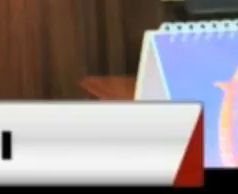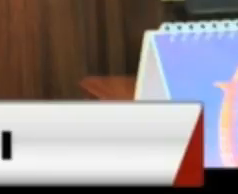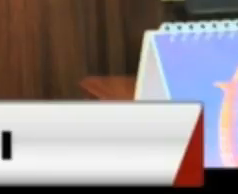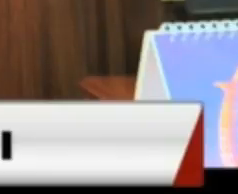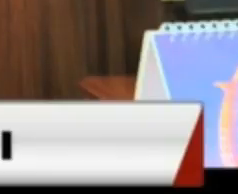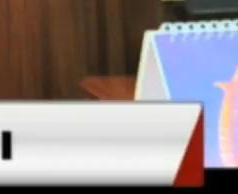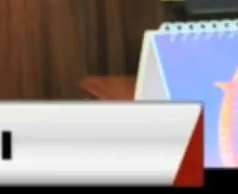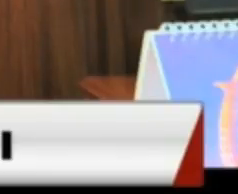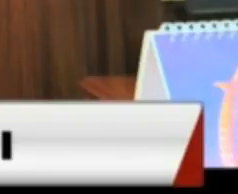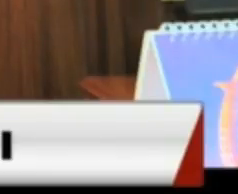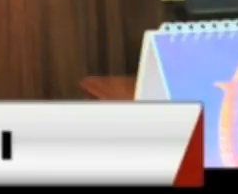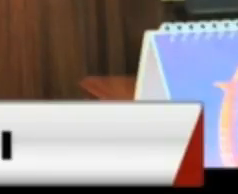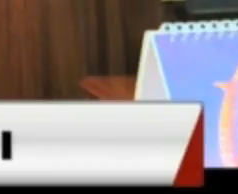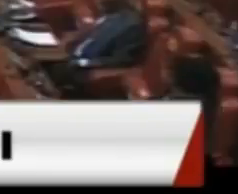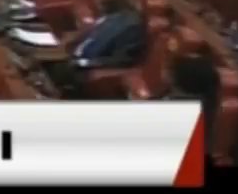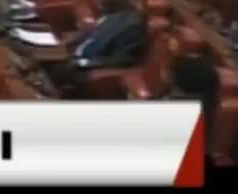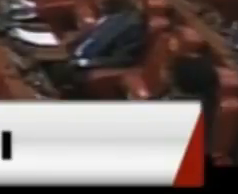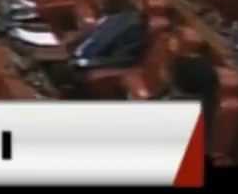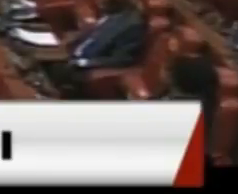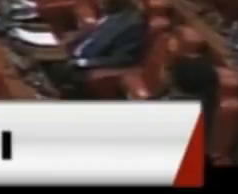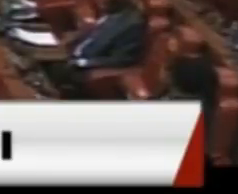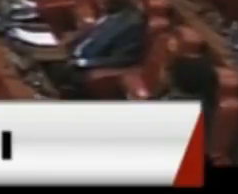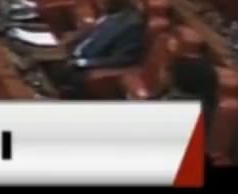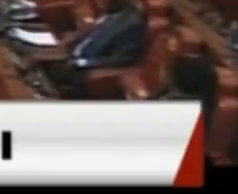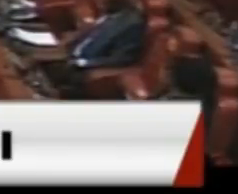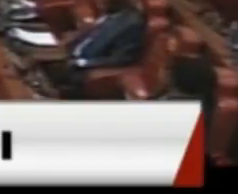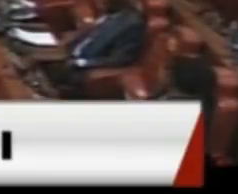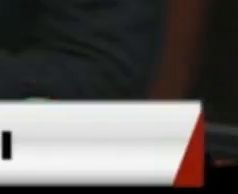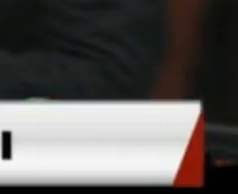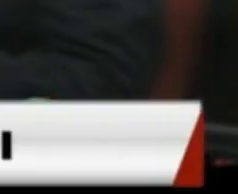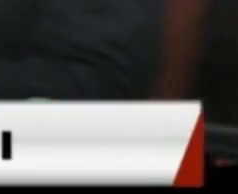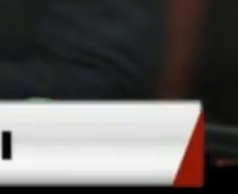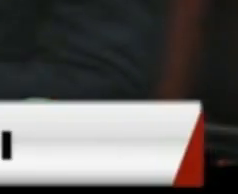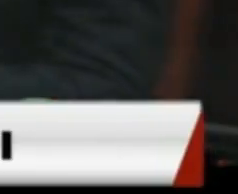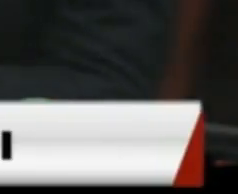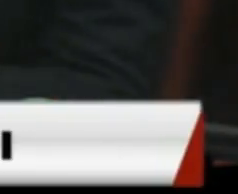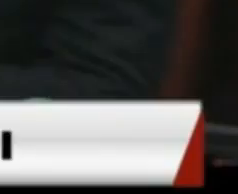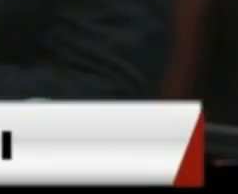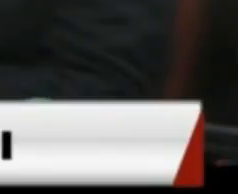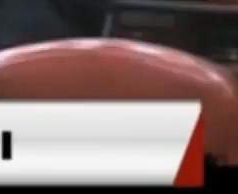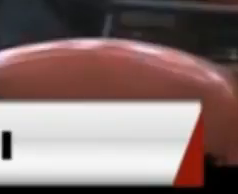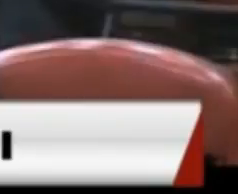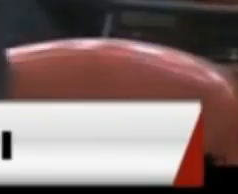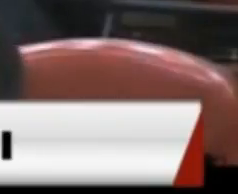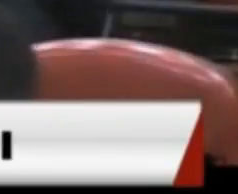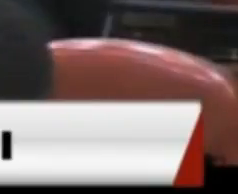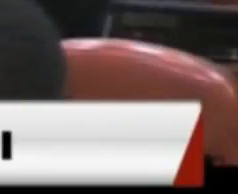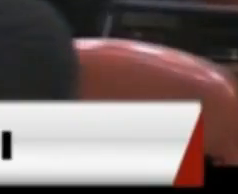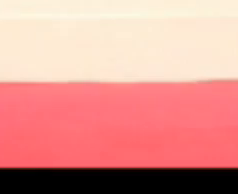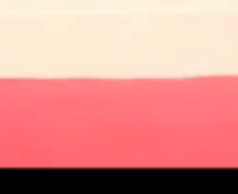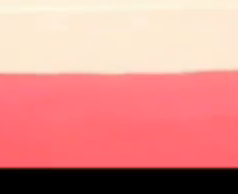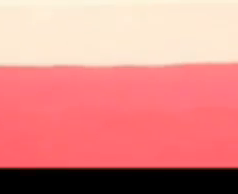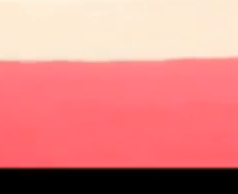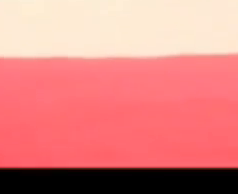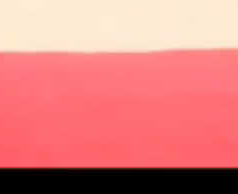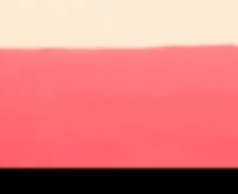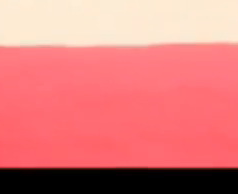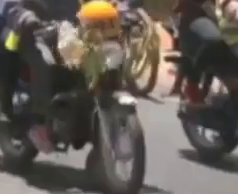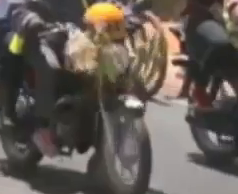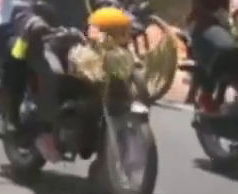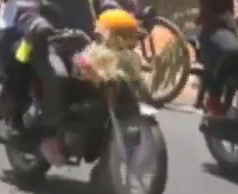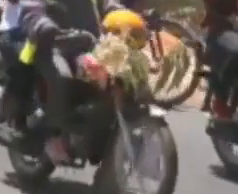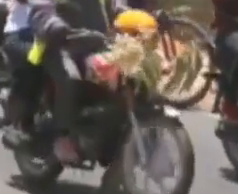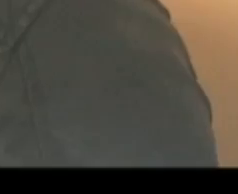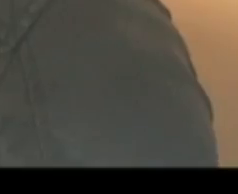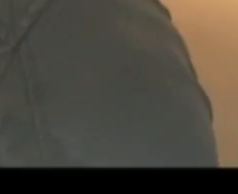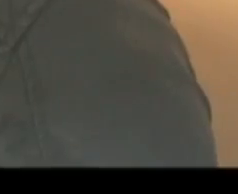school. This is parliament. ODM has ruffled feathers and ANC is unhappy.